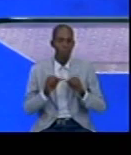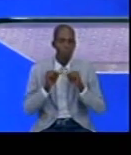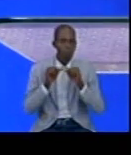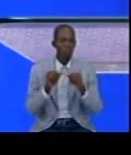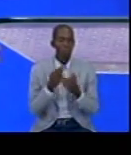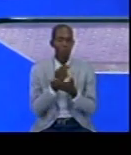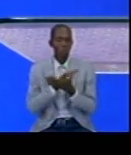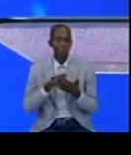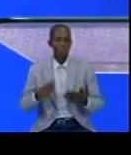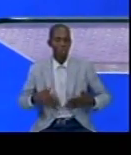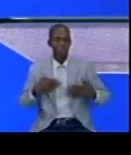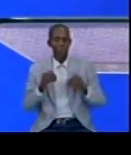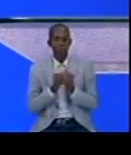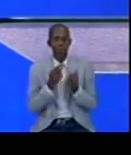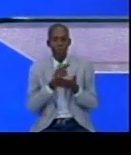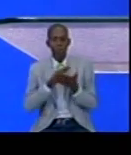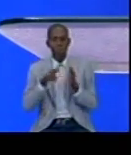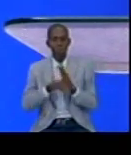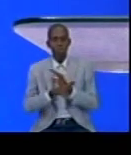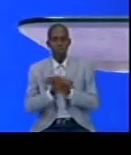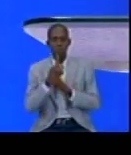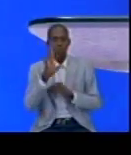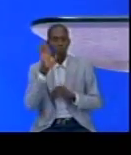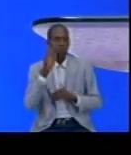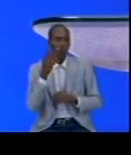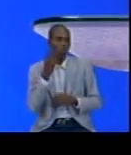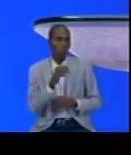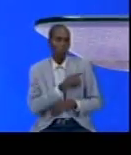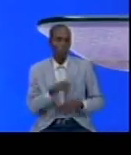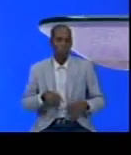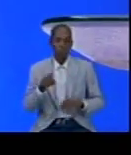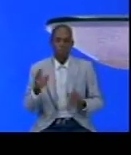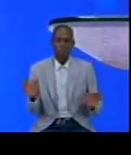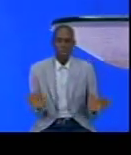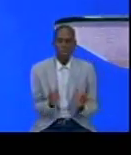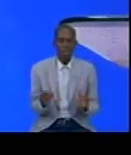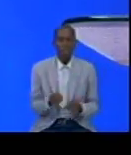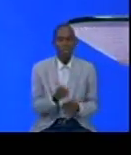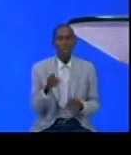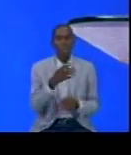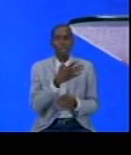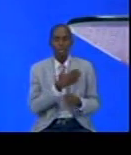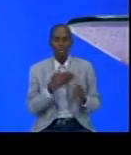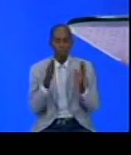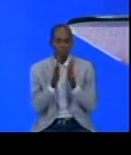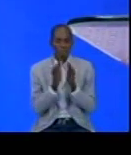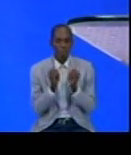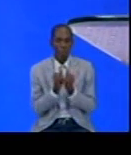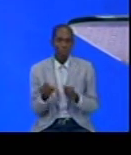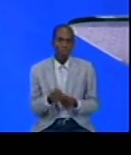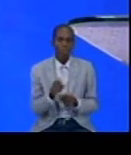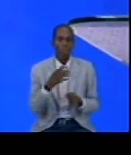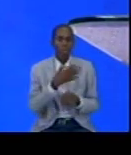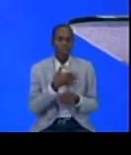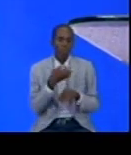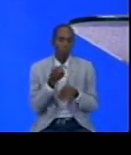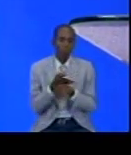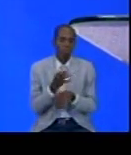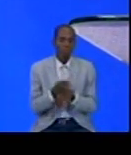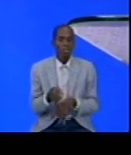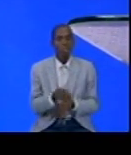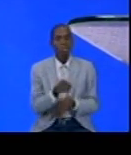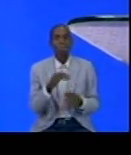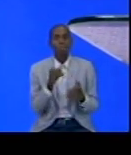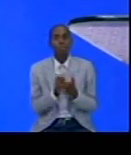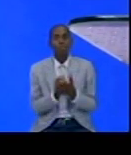life and without holiness, no man shall see the Lord. You encourage them, and you pray with them, and you counsel them,